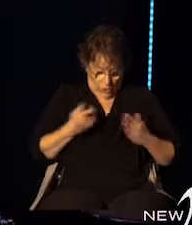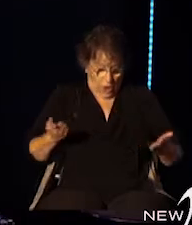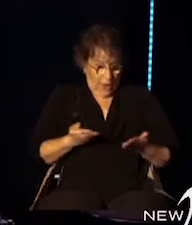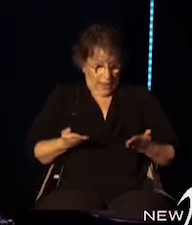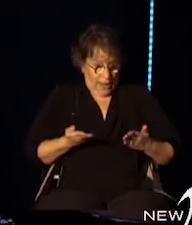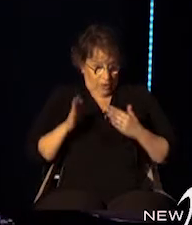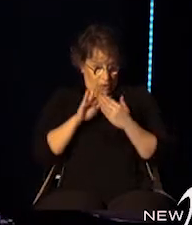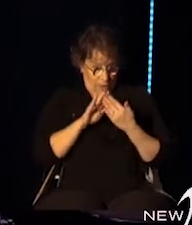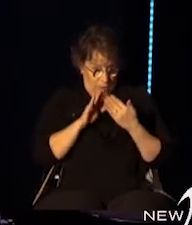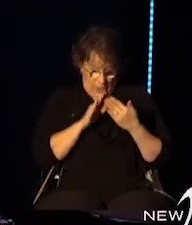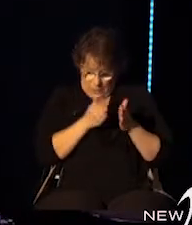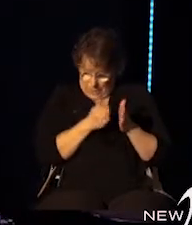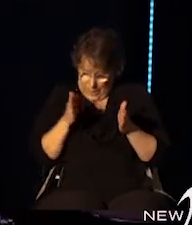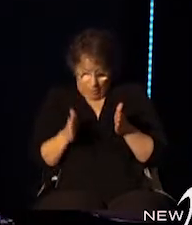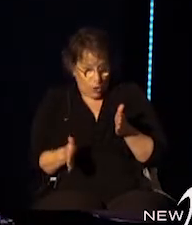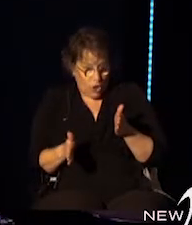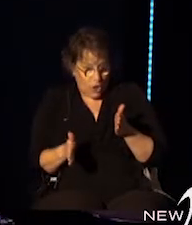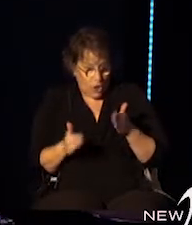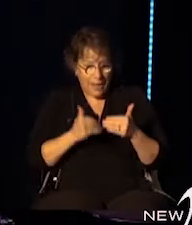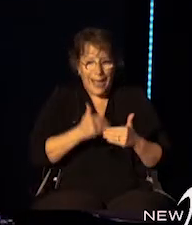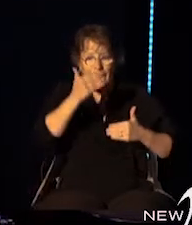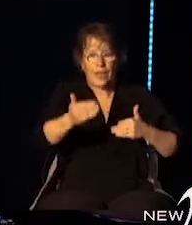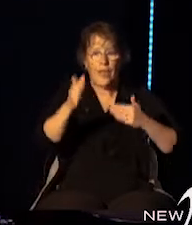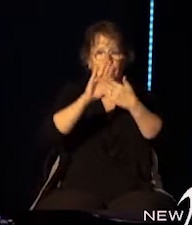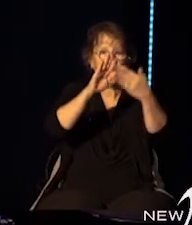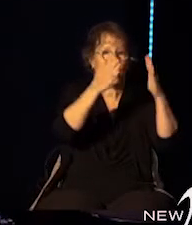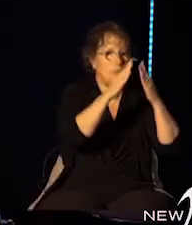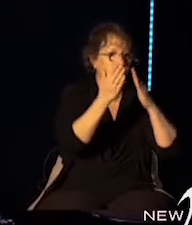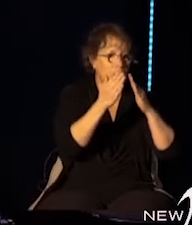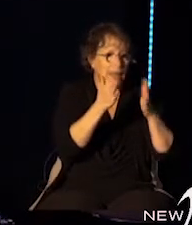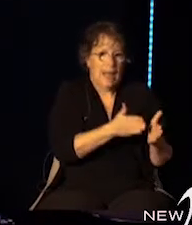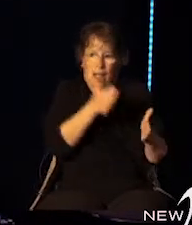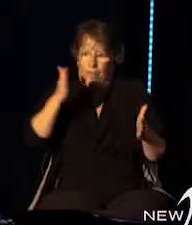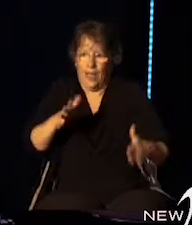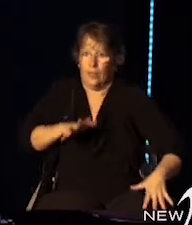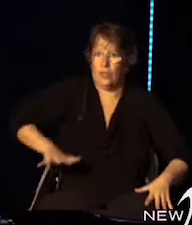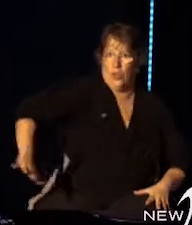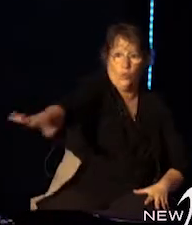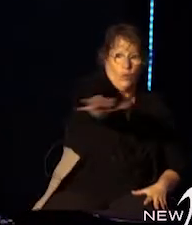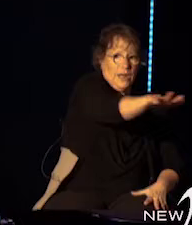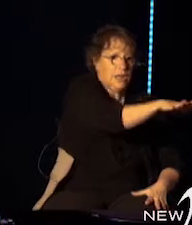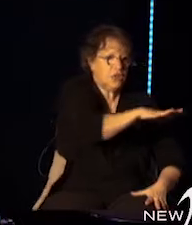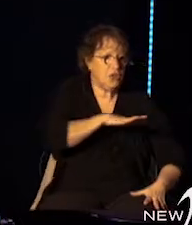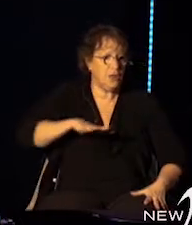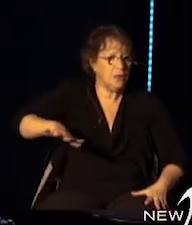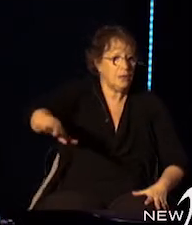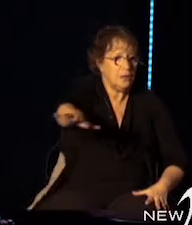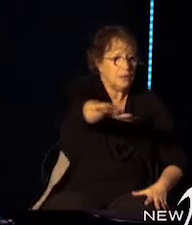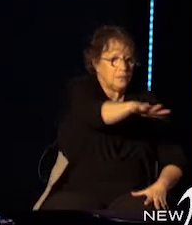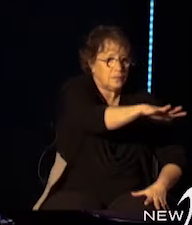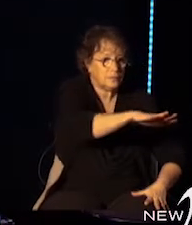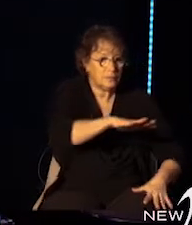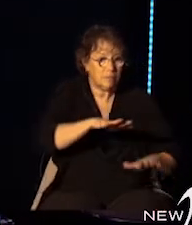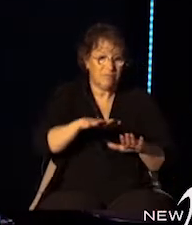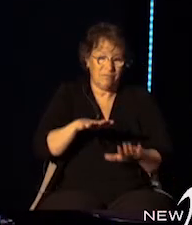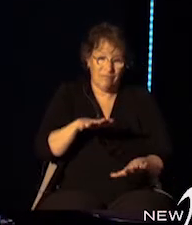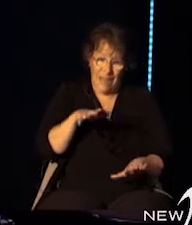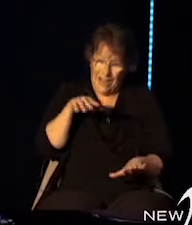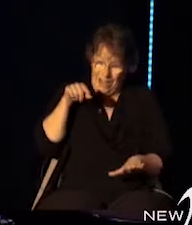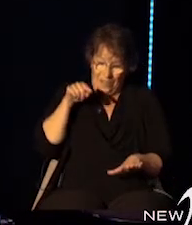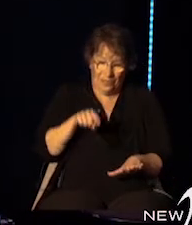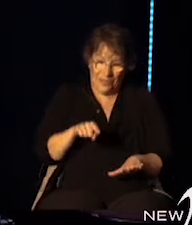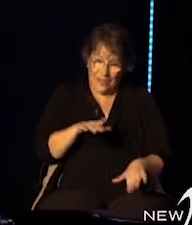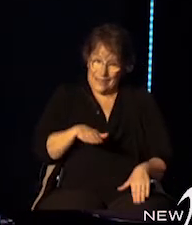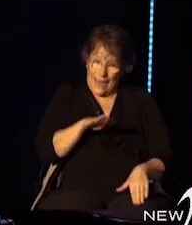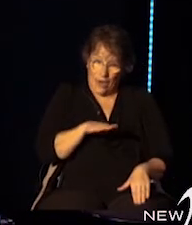whole community and then this entire region that's known for being tough soil for the